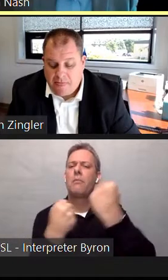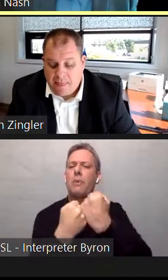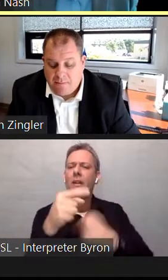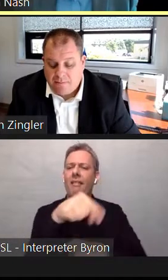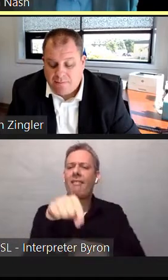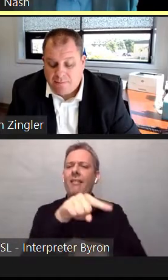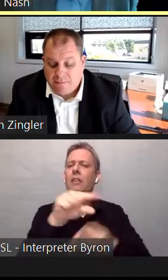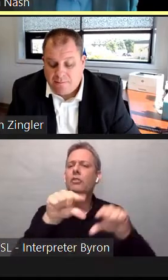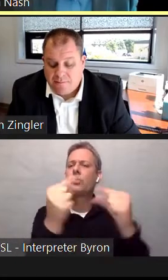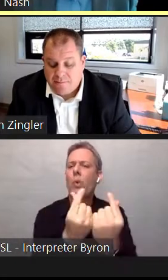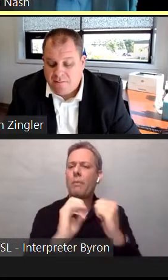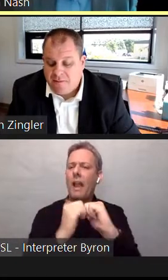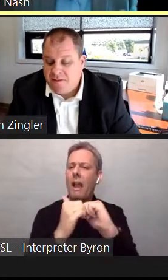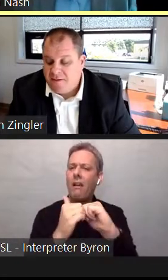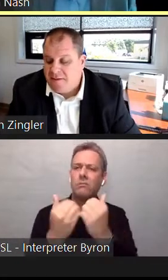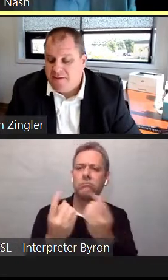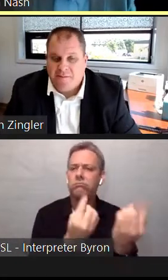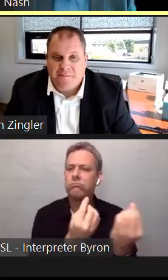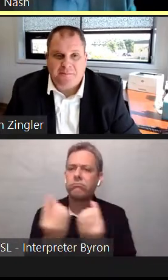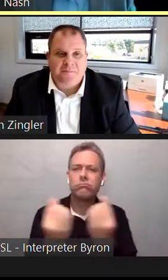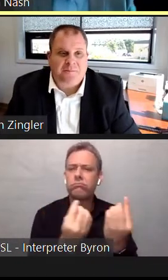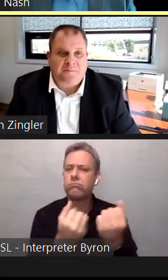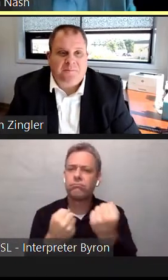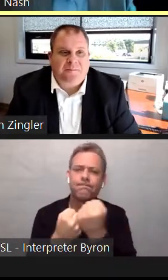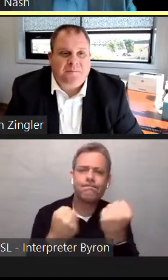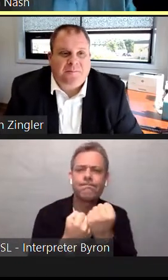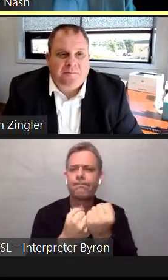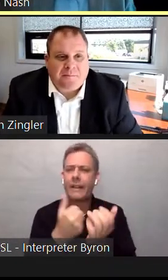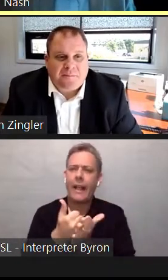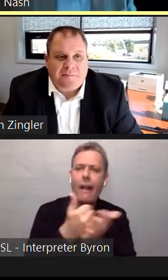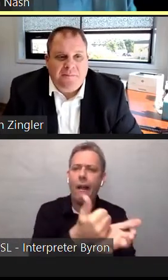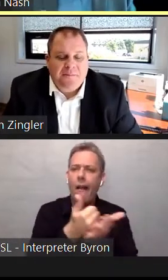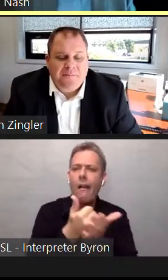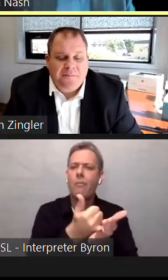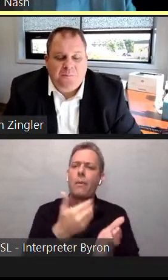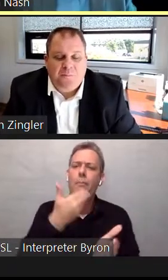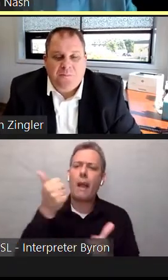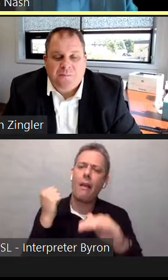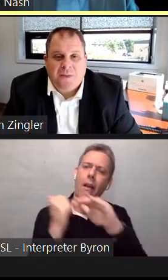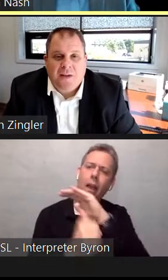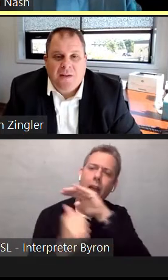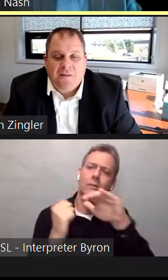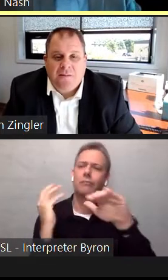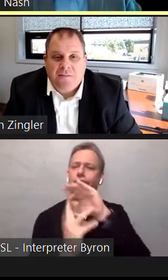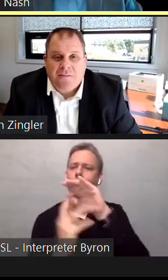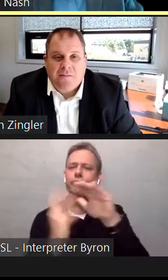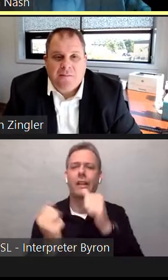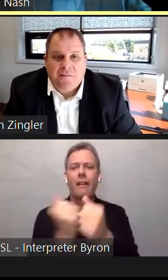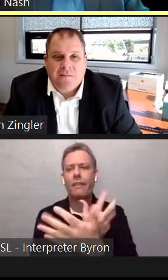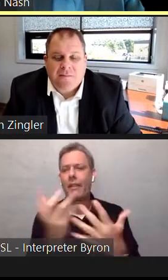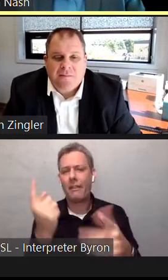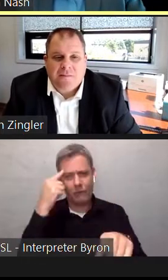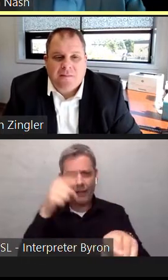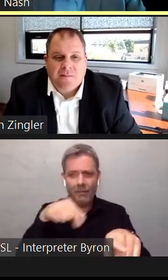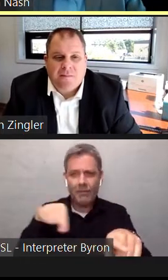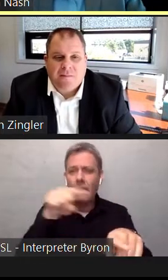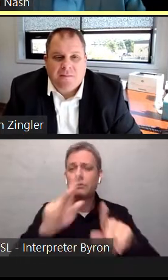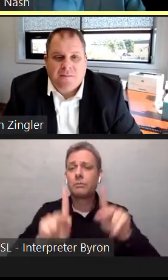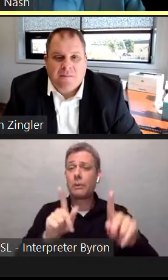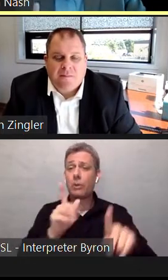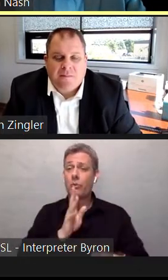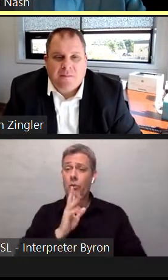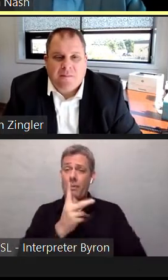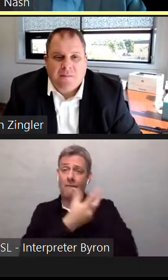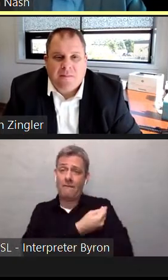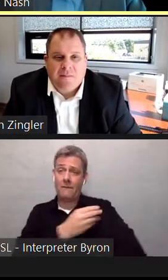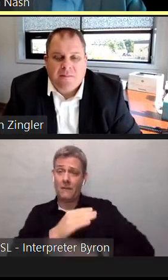really a lot of work has gone into how do we restore those rights to those individuals. And again, part of what we're talking about here with vaccinations is part of